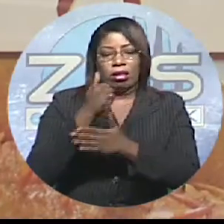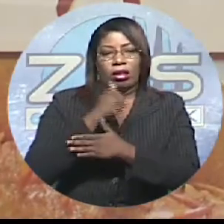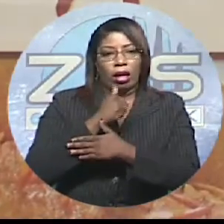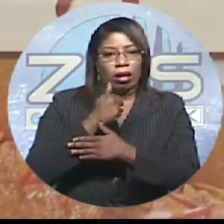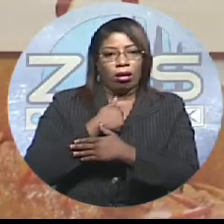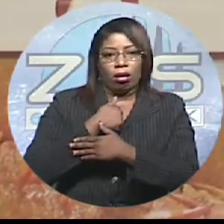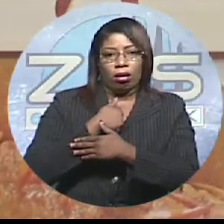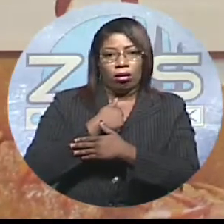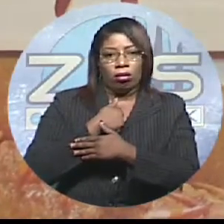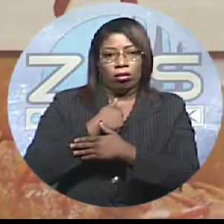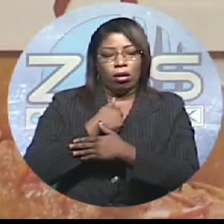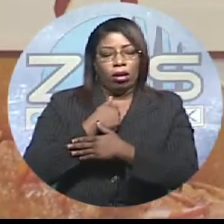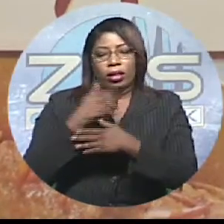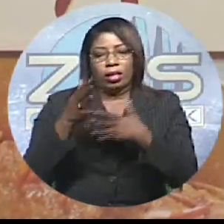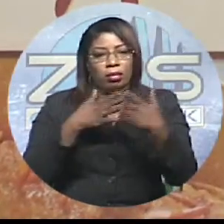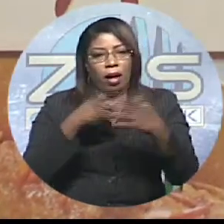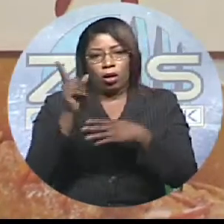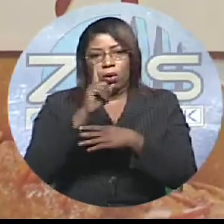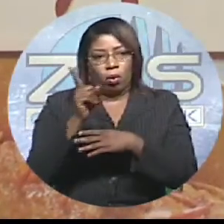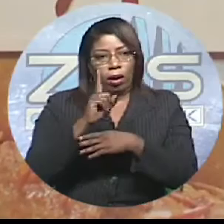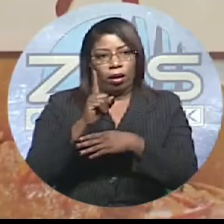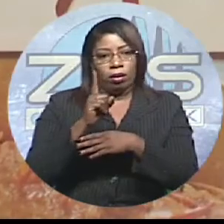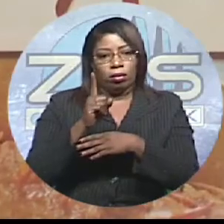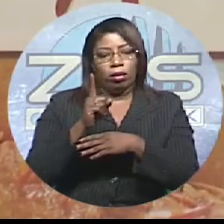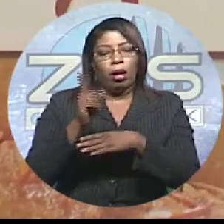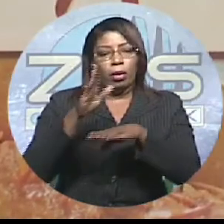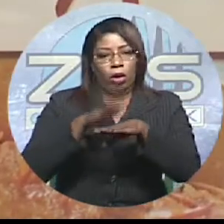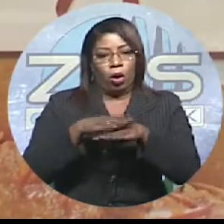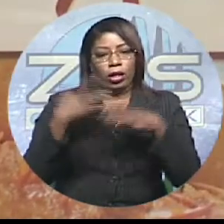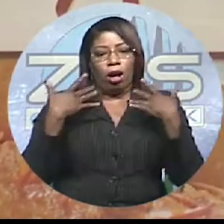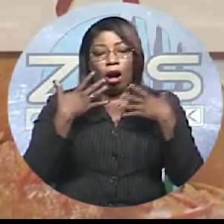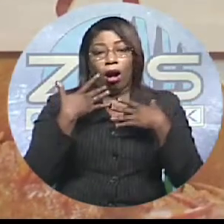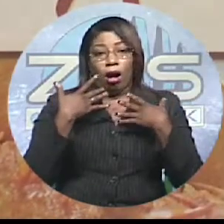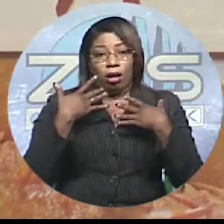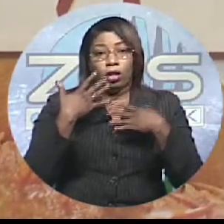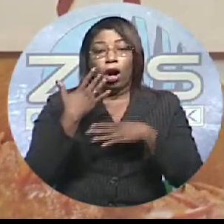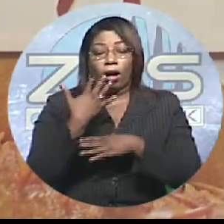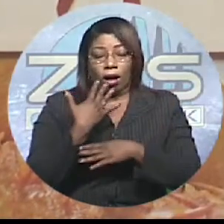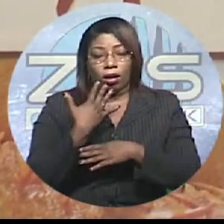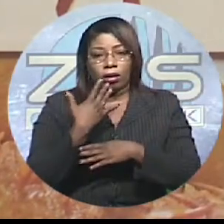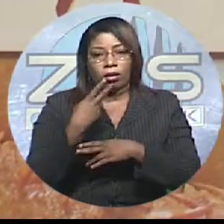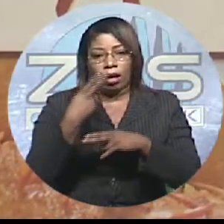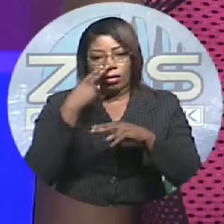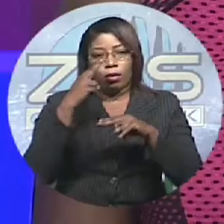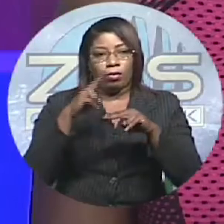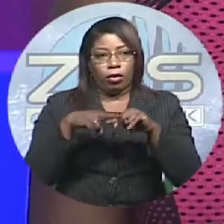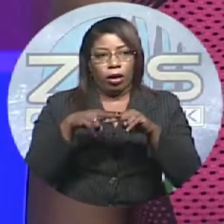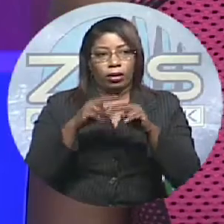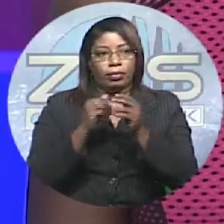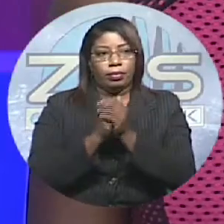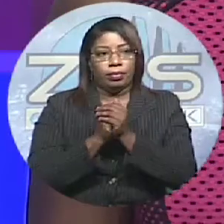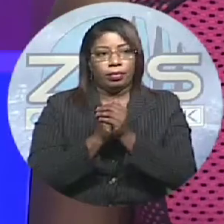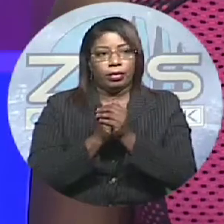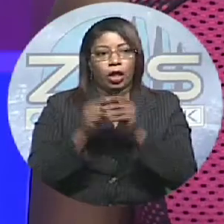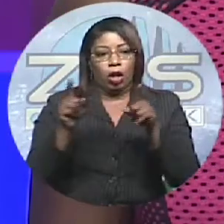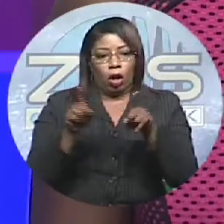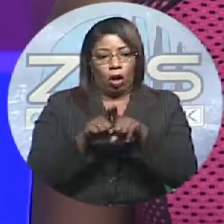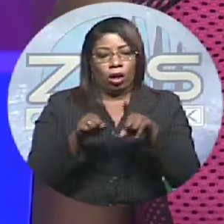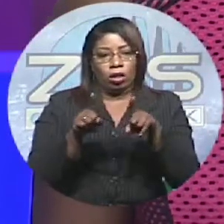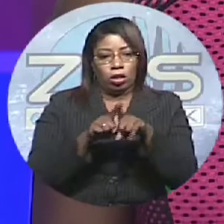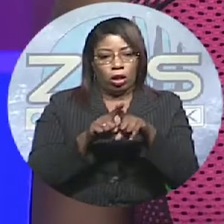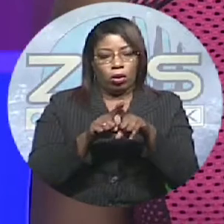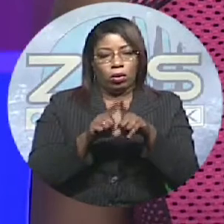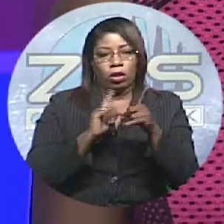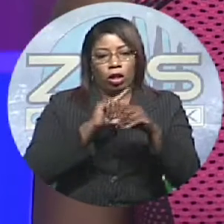Jamaica, Barbados, Trinidad. Come out, wear your colors, let's have a great time, let's have good fun. Also talking about the event